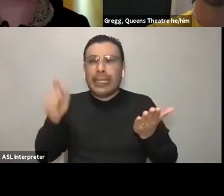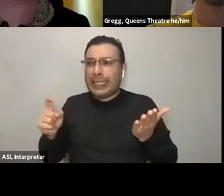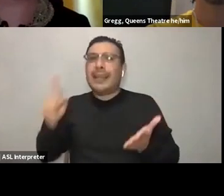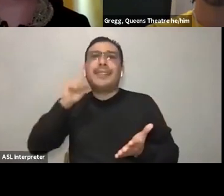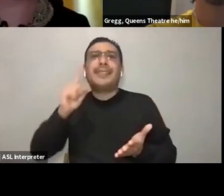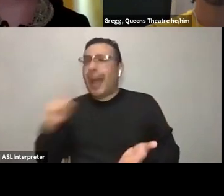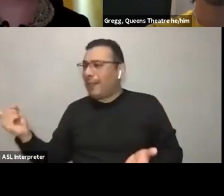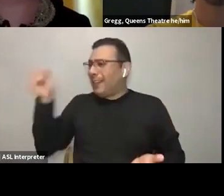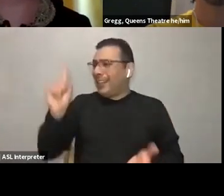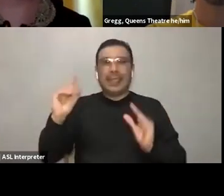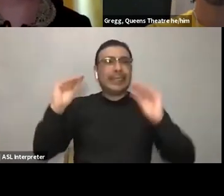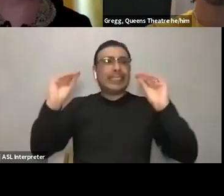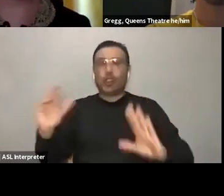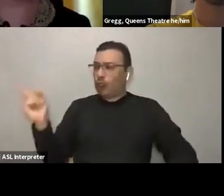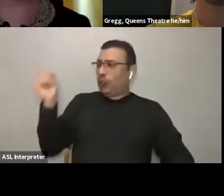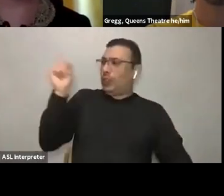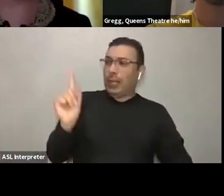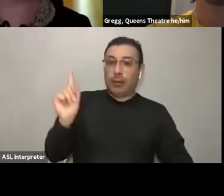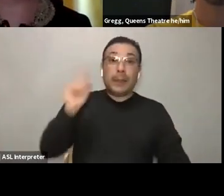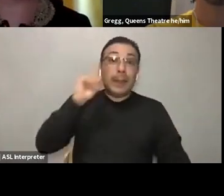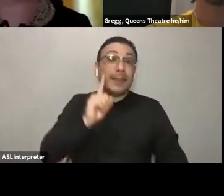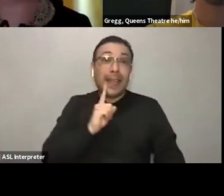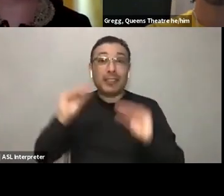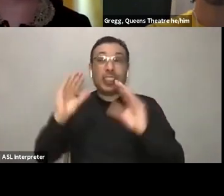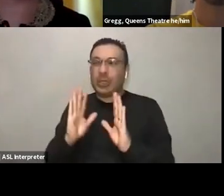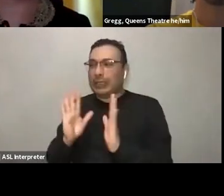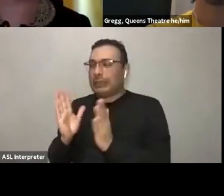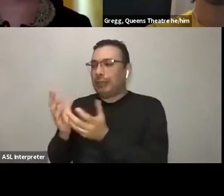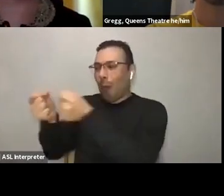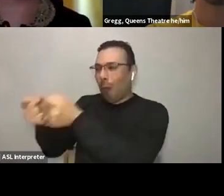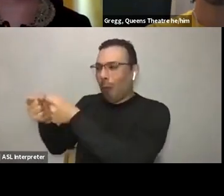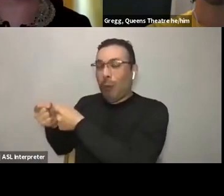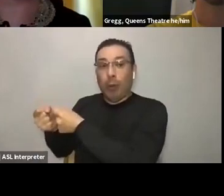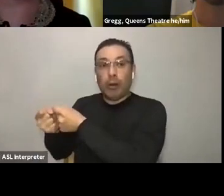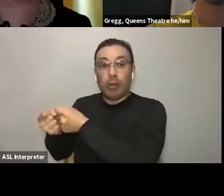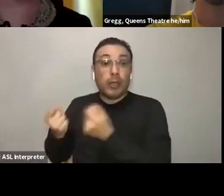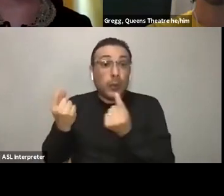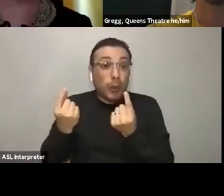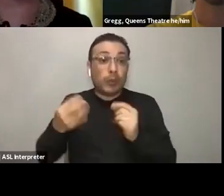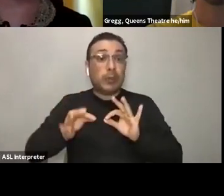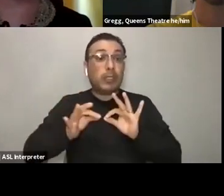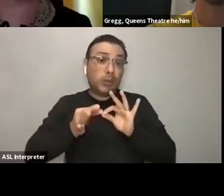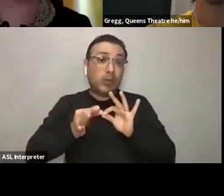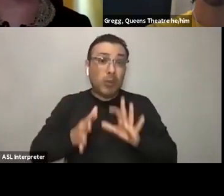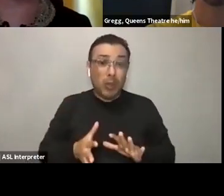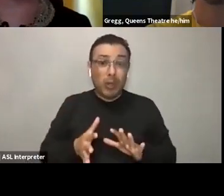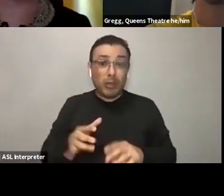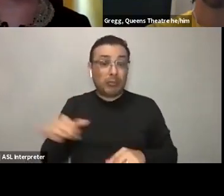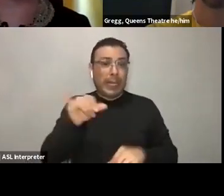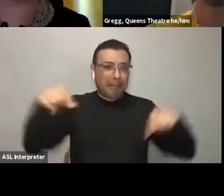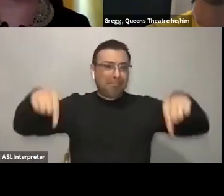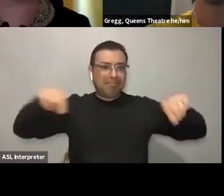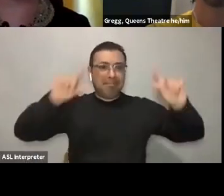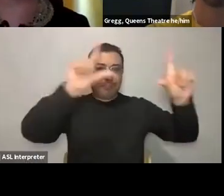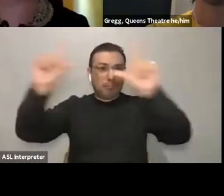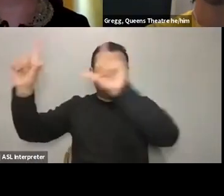is something we're not, we're not using educators right now. So we did it interpreted in this way. We used a speaking educator and